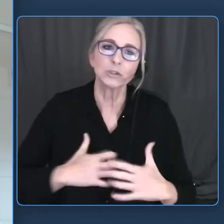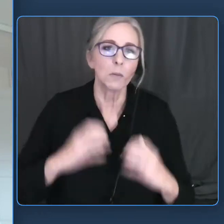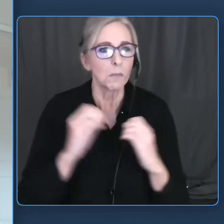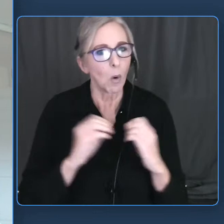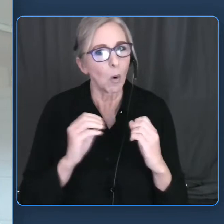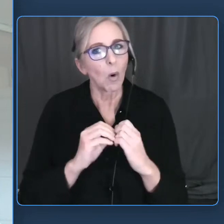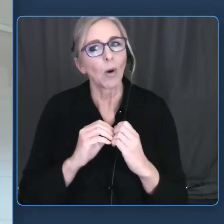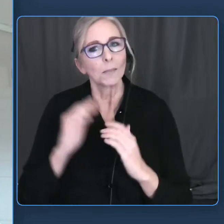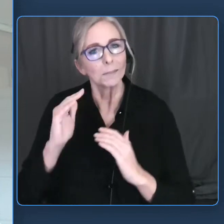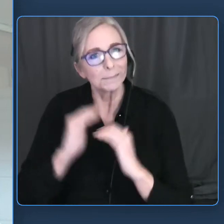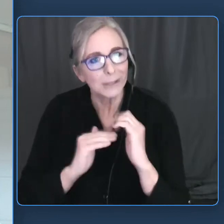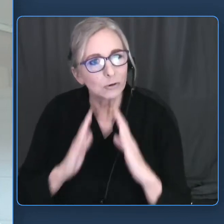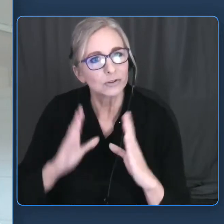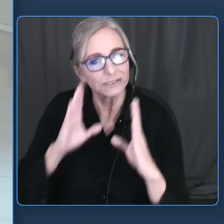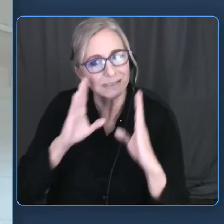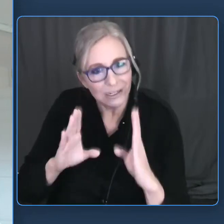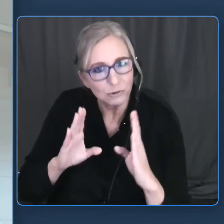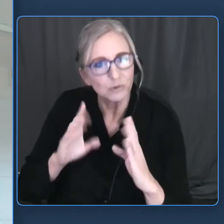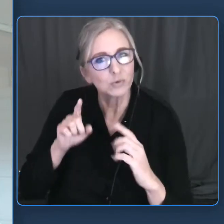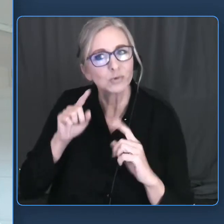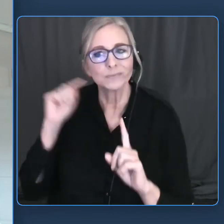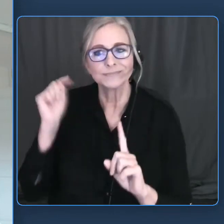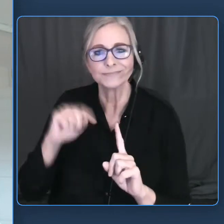be paid in particular to